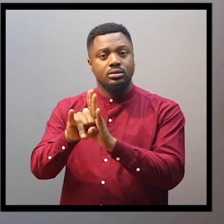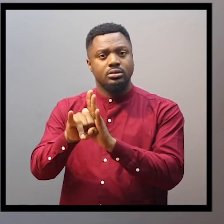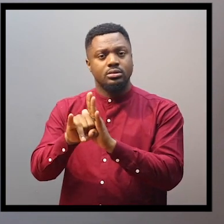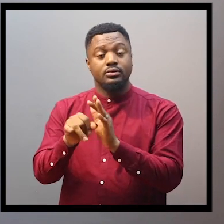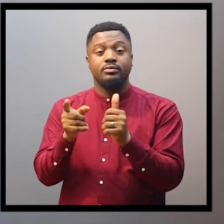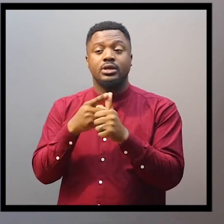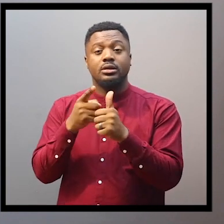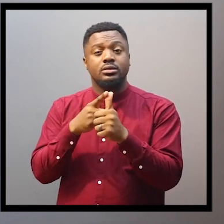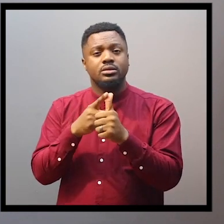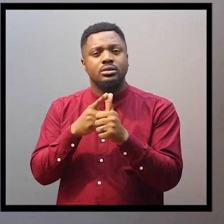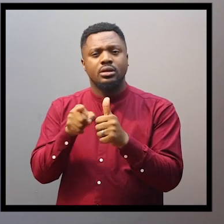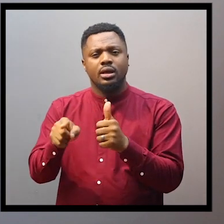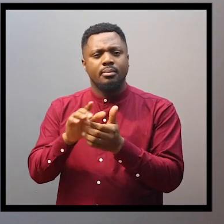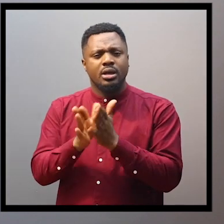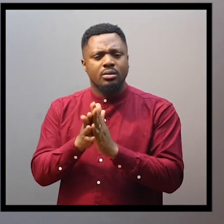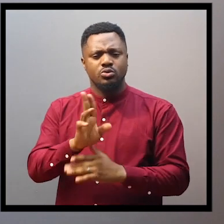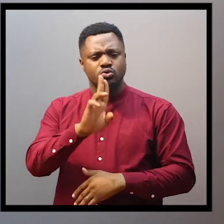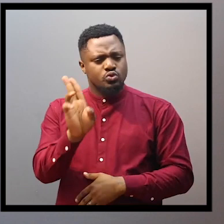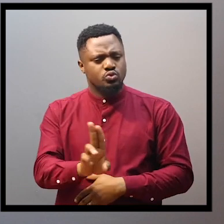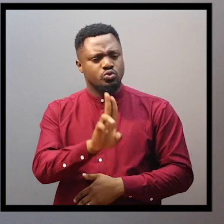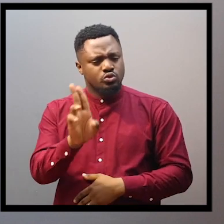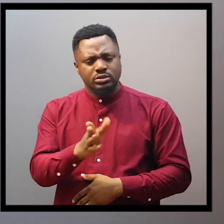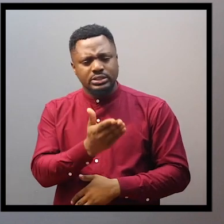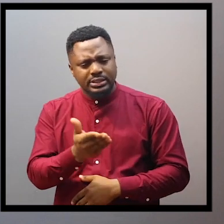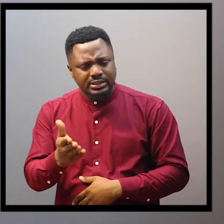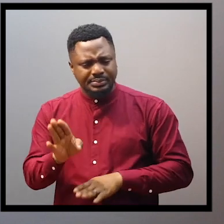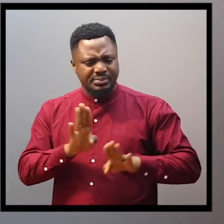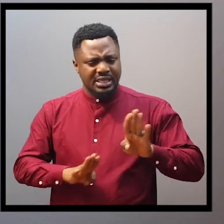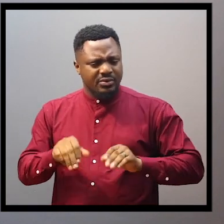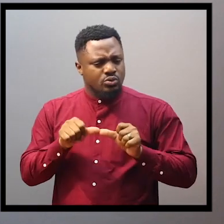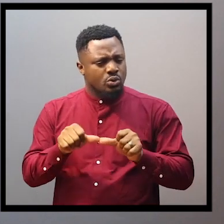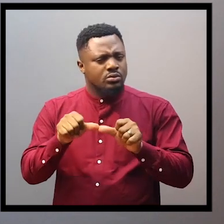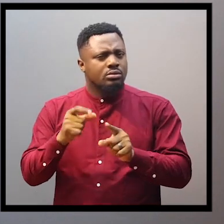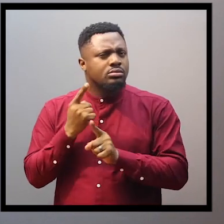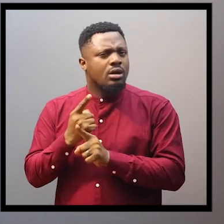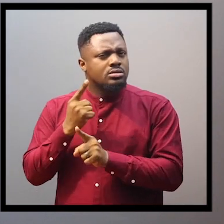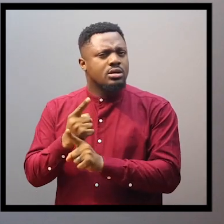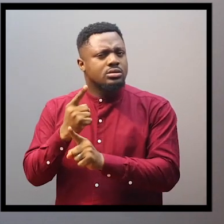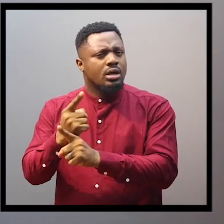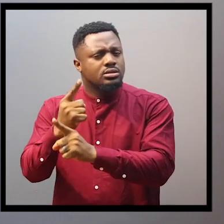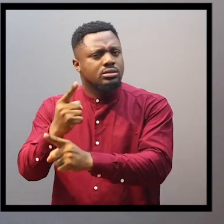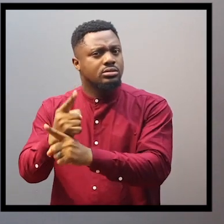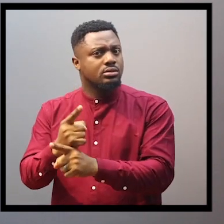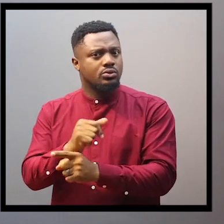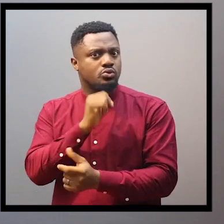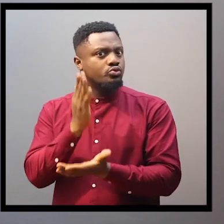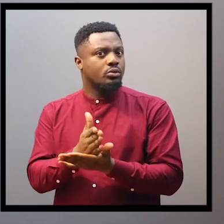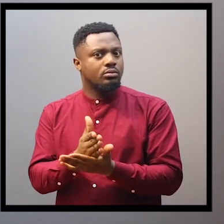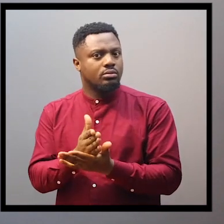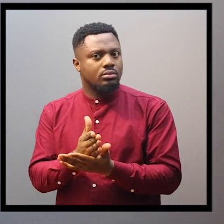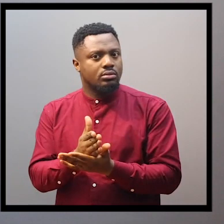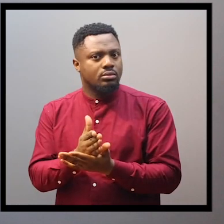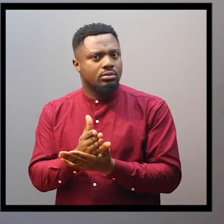identified. First, the person may start using the substance or engage in the behavior more frequently than they used to do